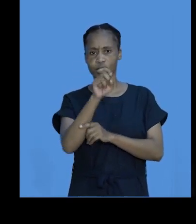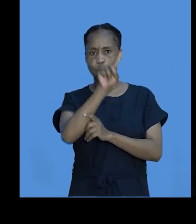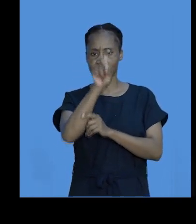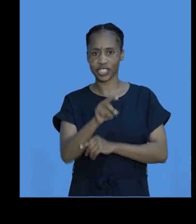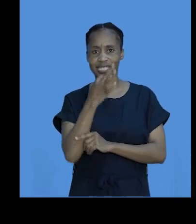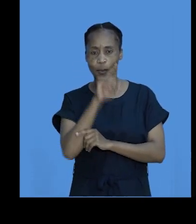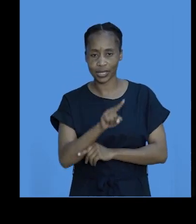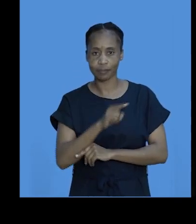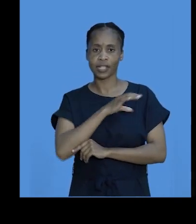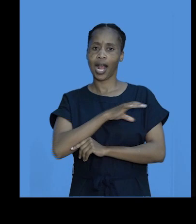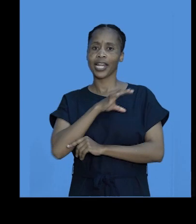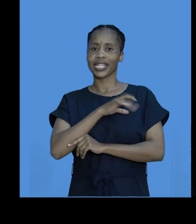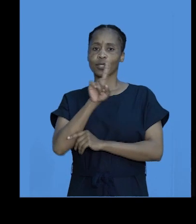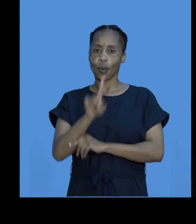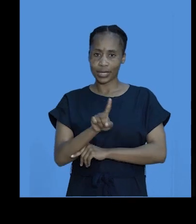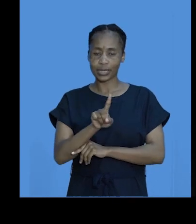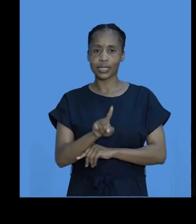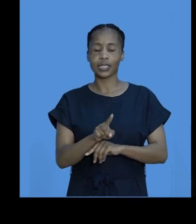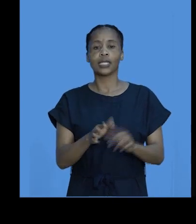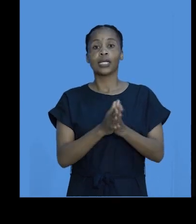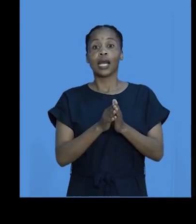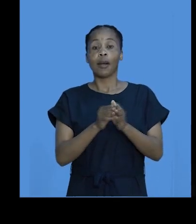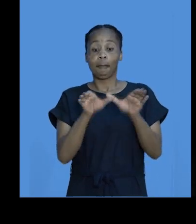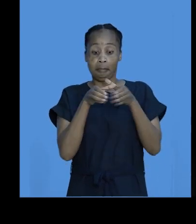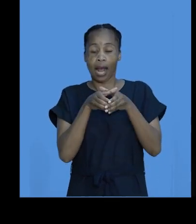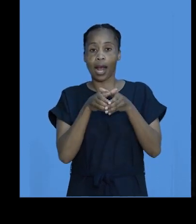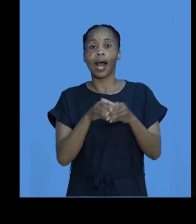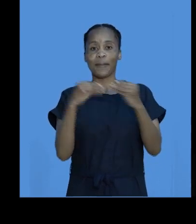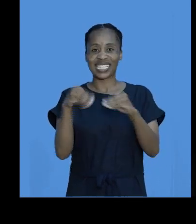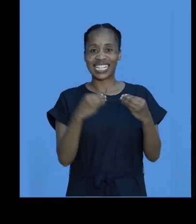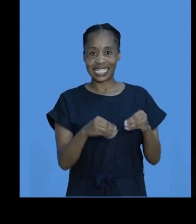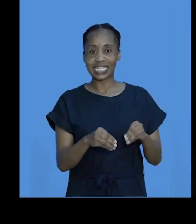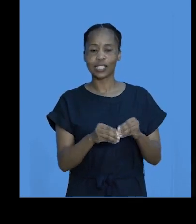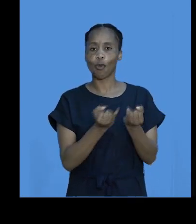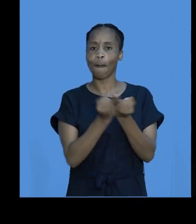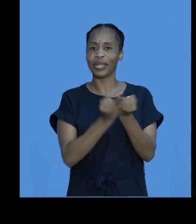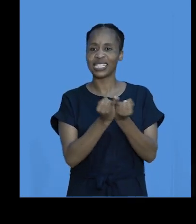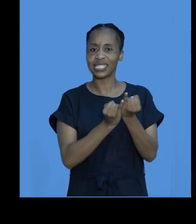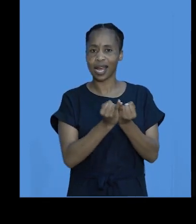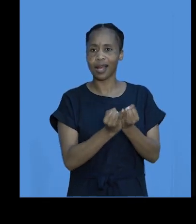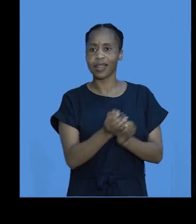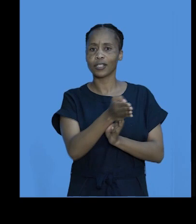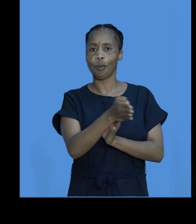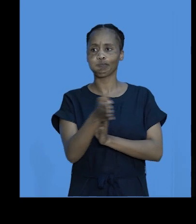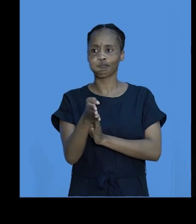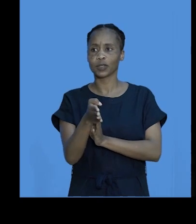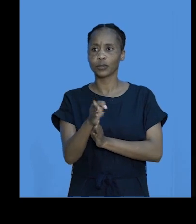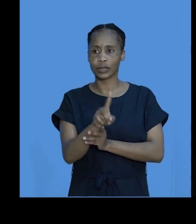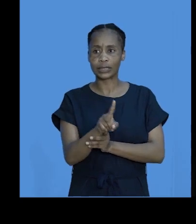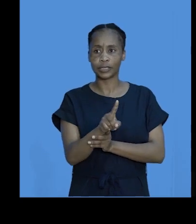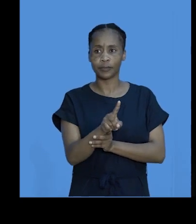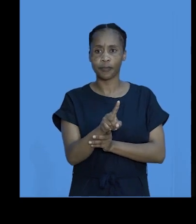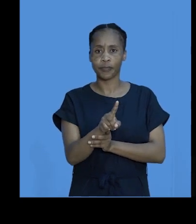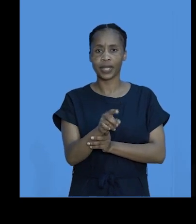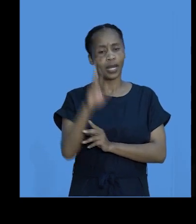says, a characteristic of monopolistic competitor is that they are, right, or is that they? Remember,